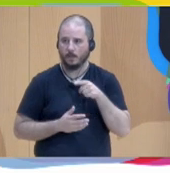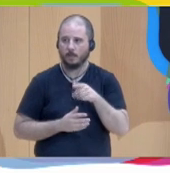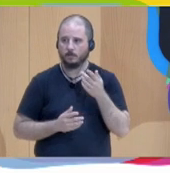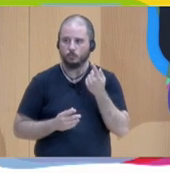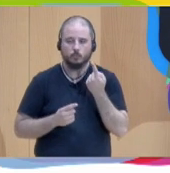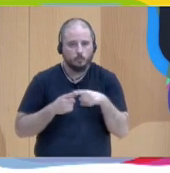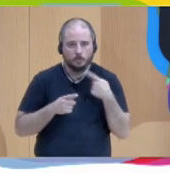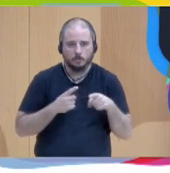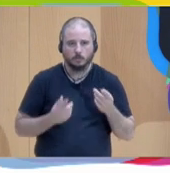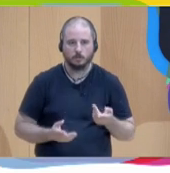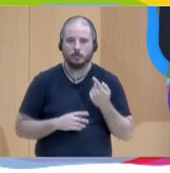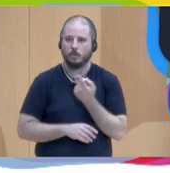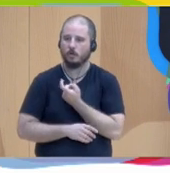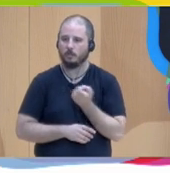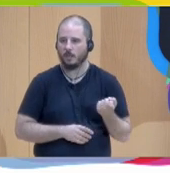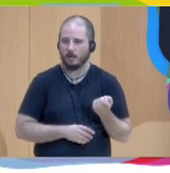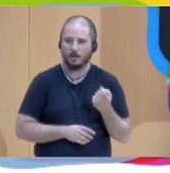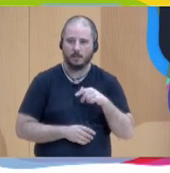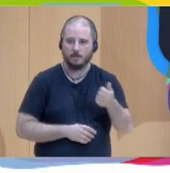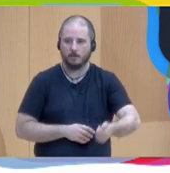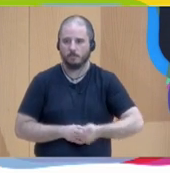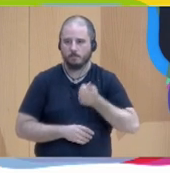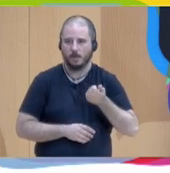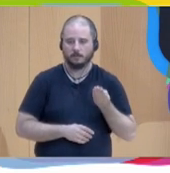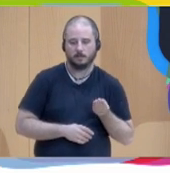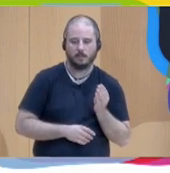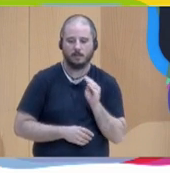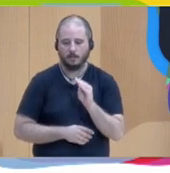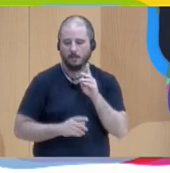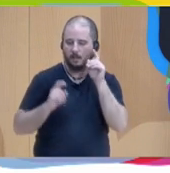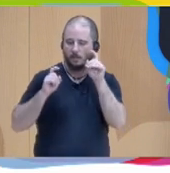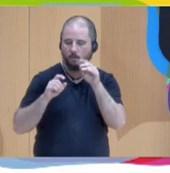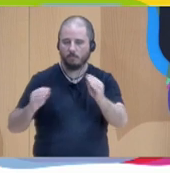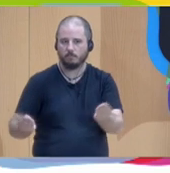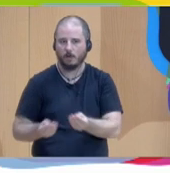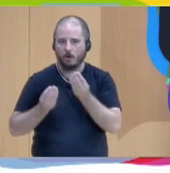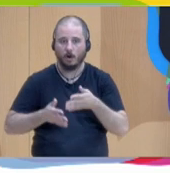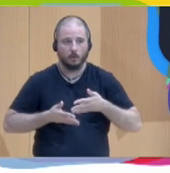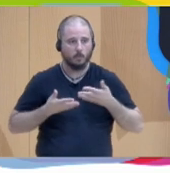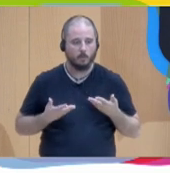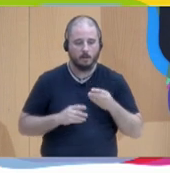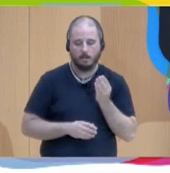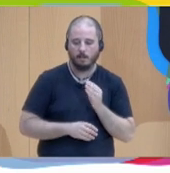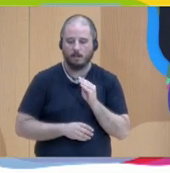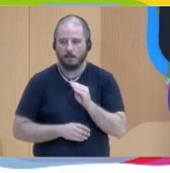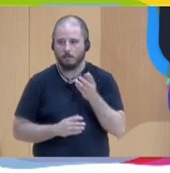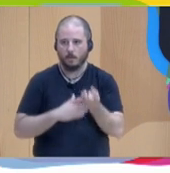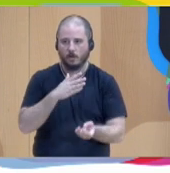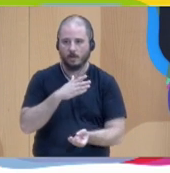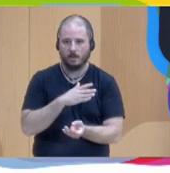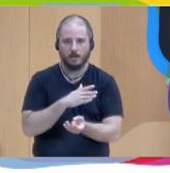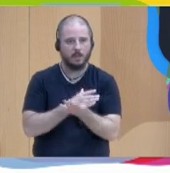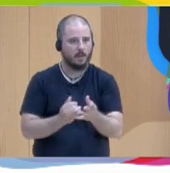more on the education also is that how we can create the ability to understand